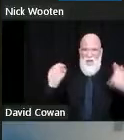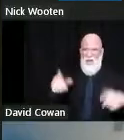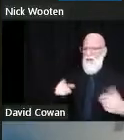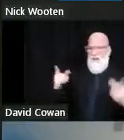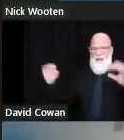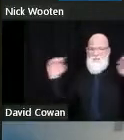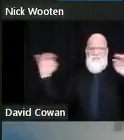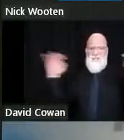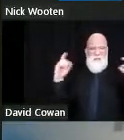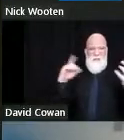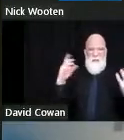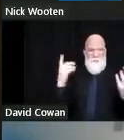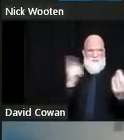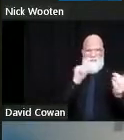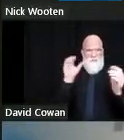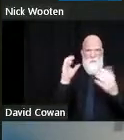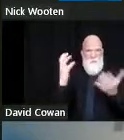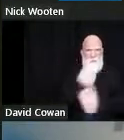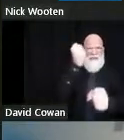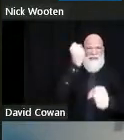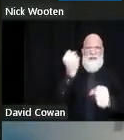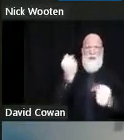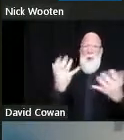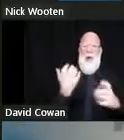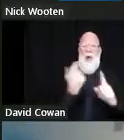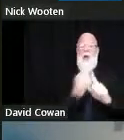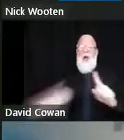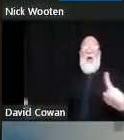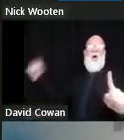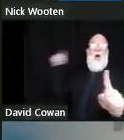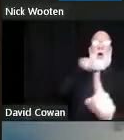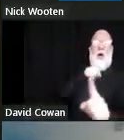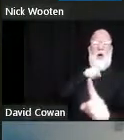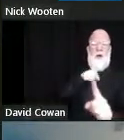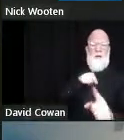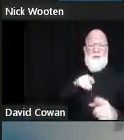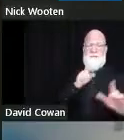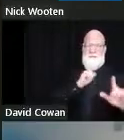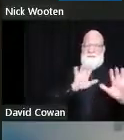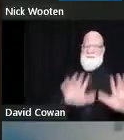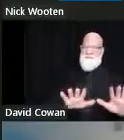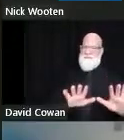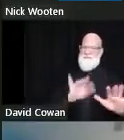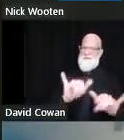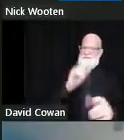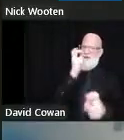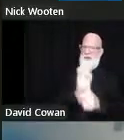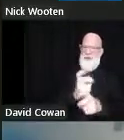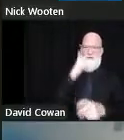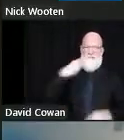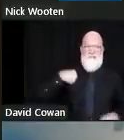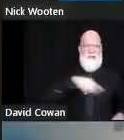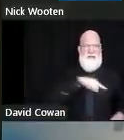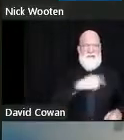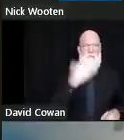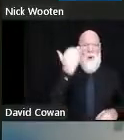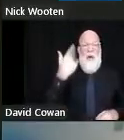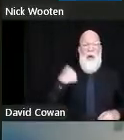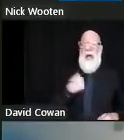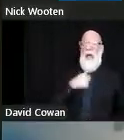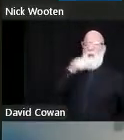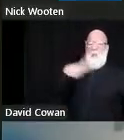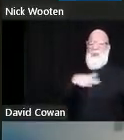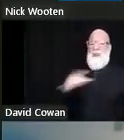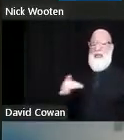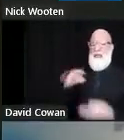evidentiary cause it's hard for us to do that because if we make a precedent of I don't like the outcome therefore we should start investigating random parts of